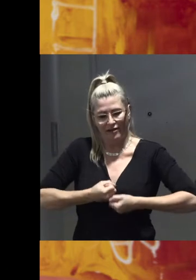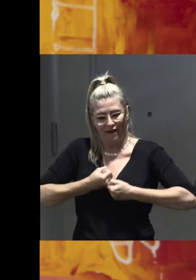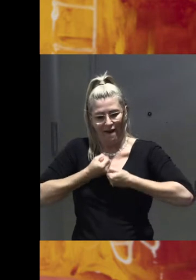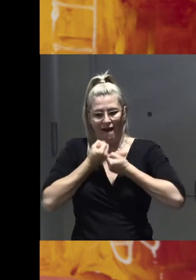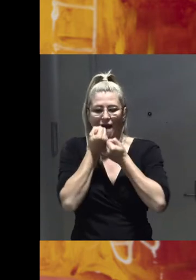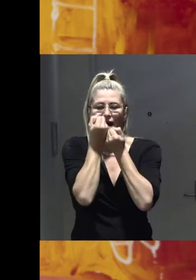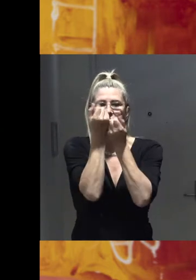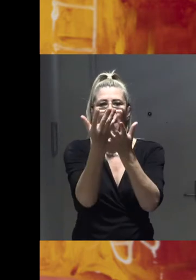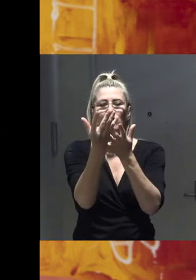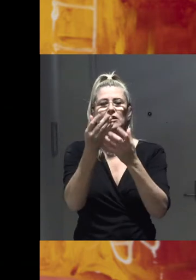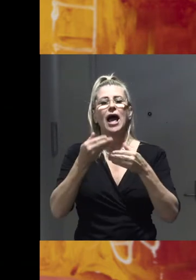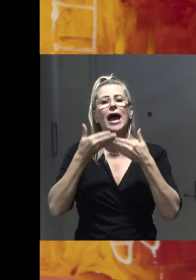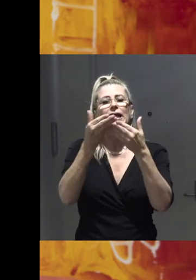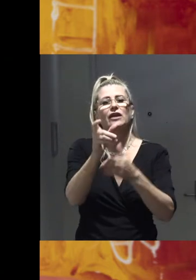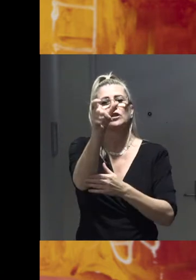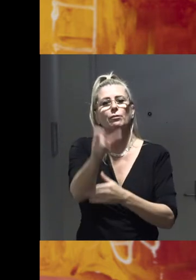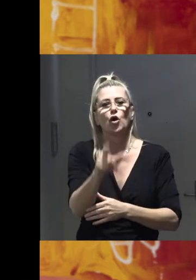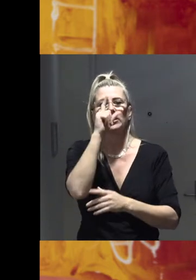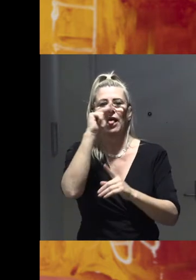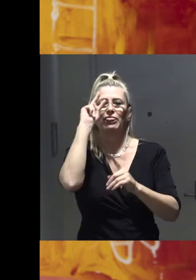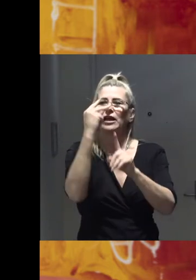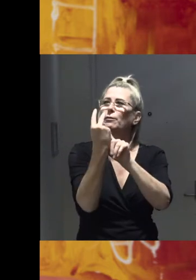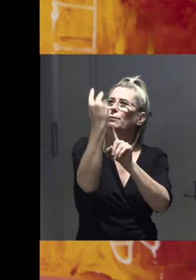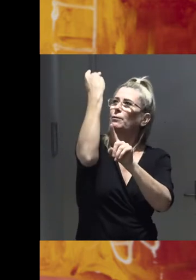of self-reflection and self-discovery,